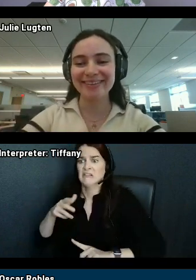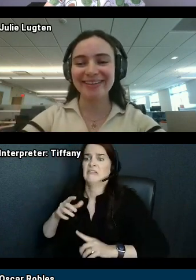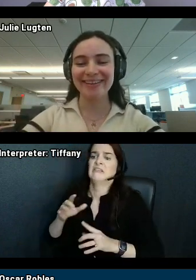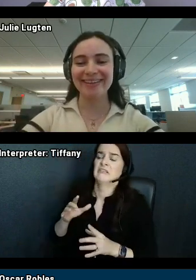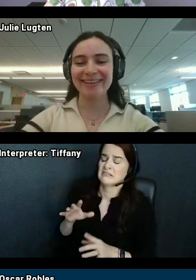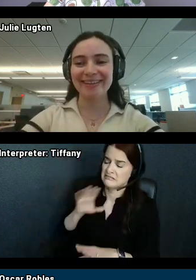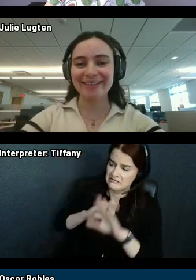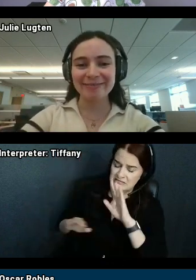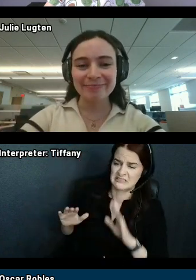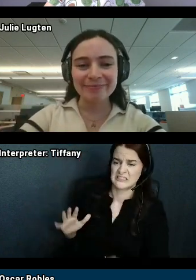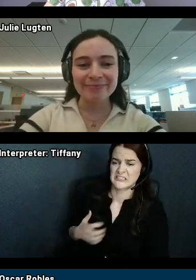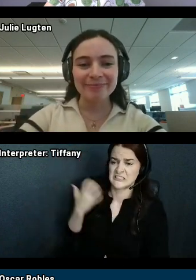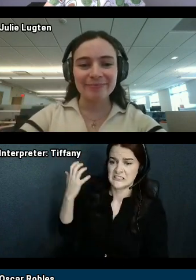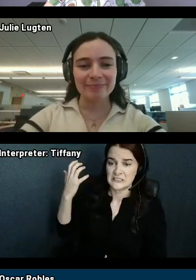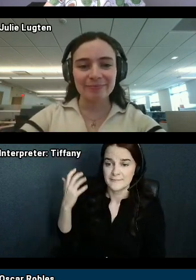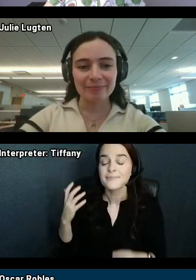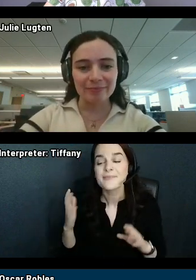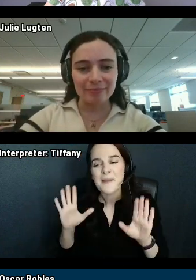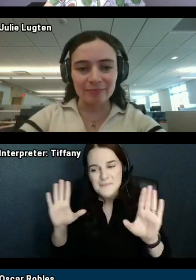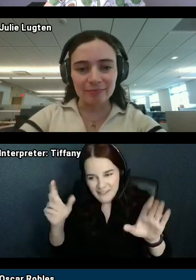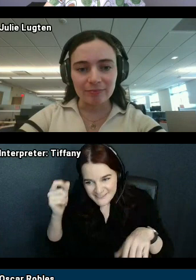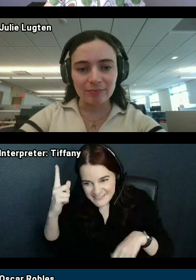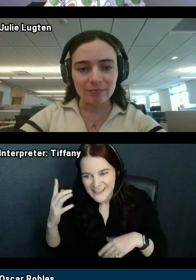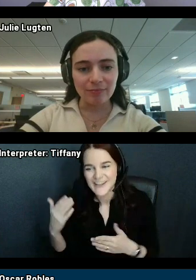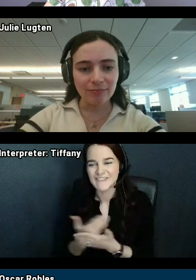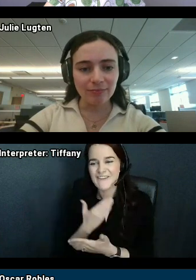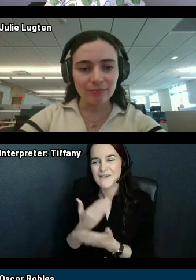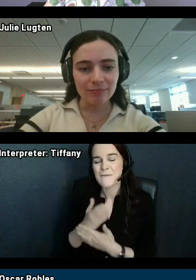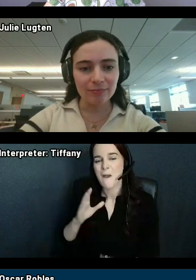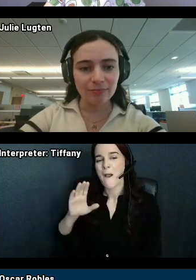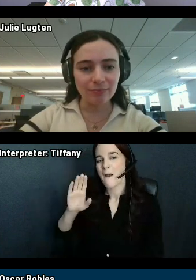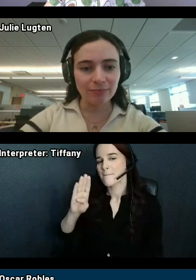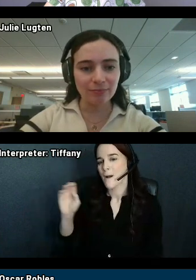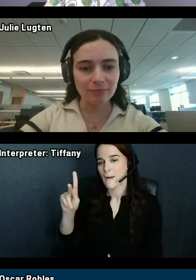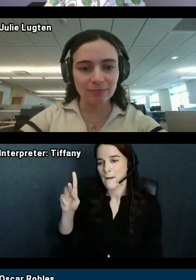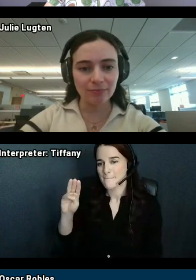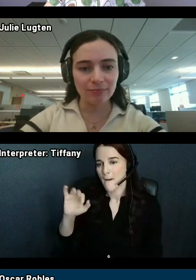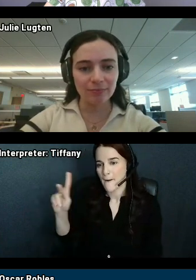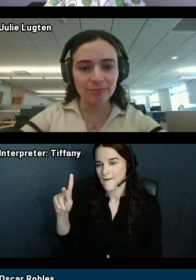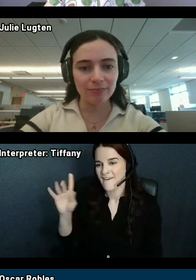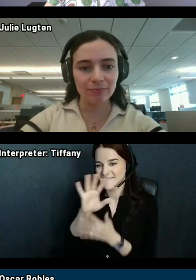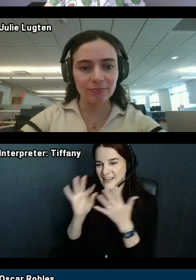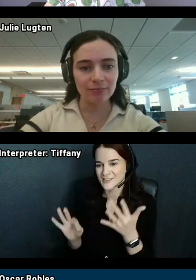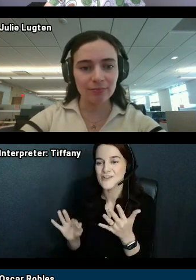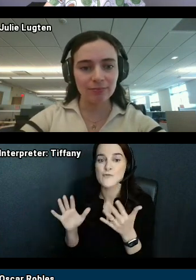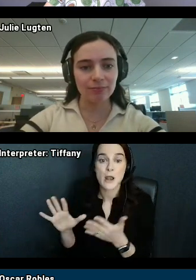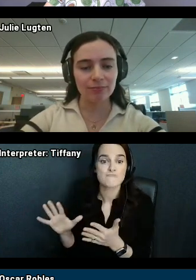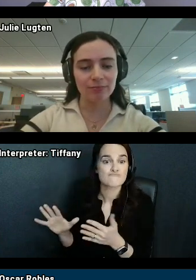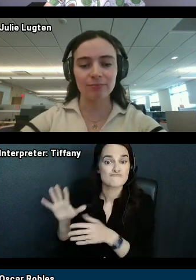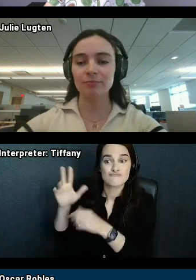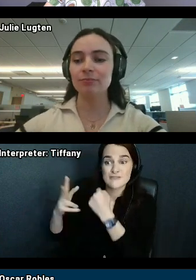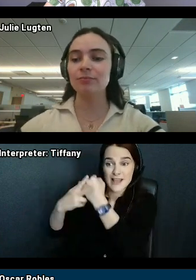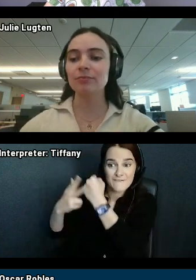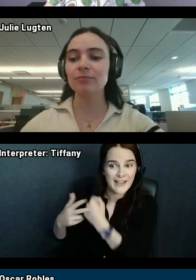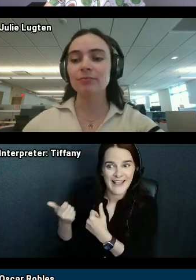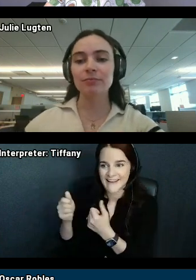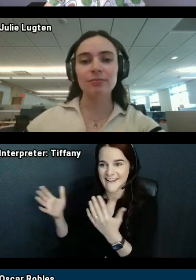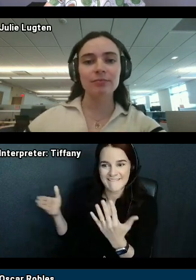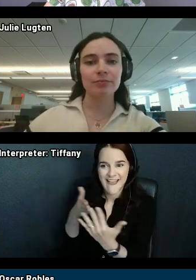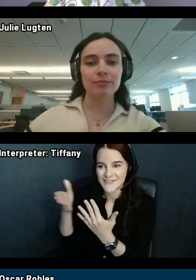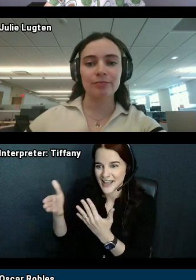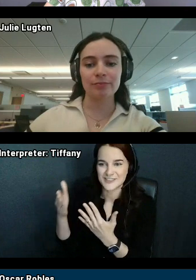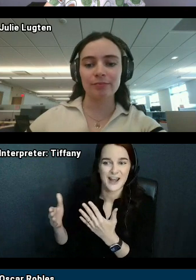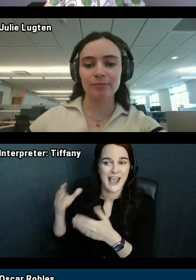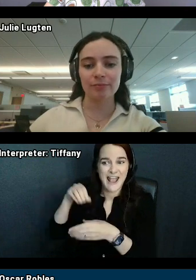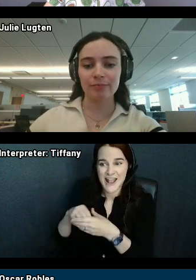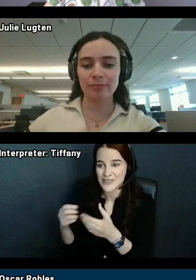the new bookmarks feature, which allows you to bookmark any navigation menu selection in the bookmarks section. So